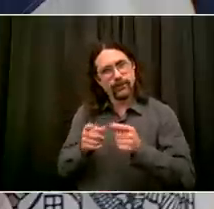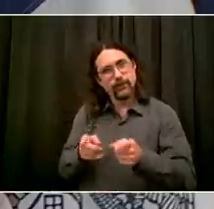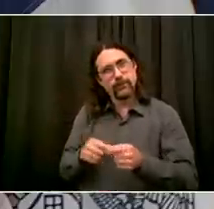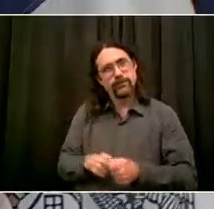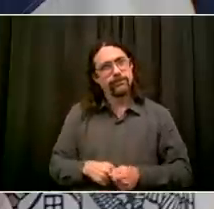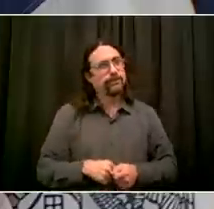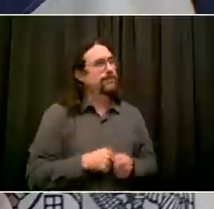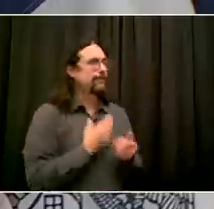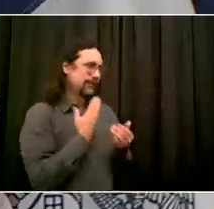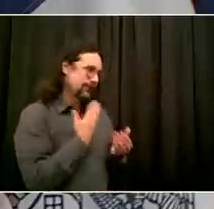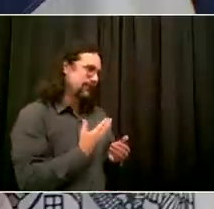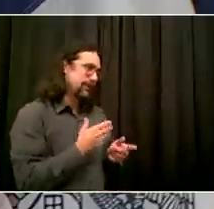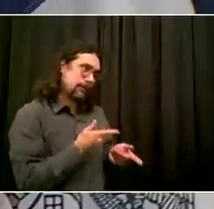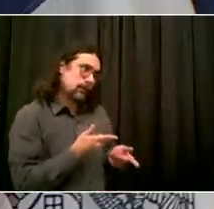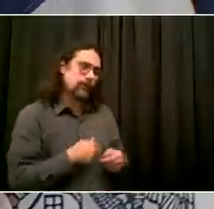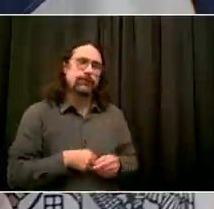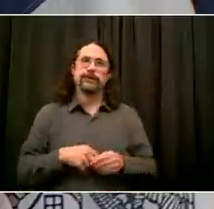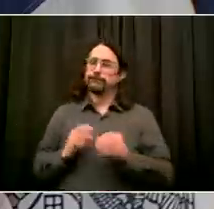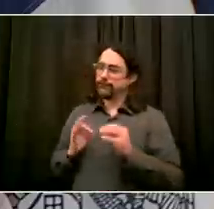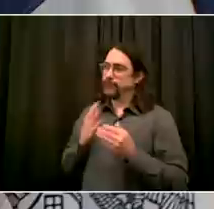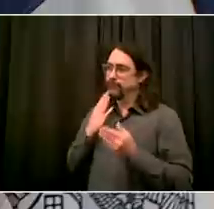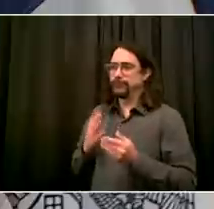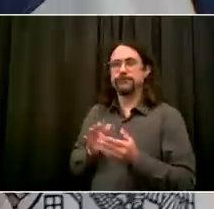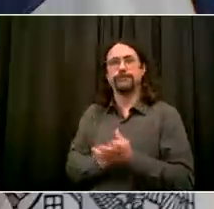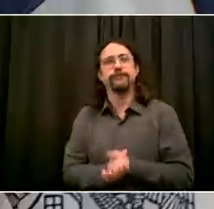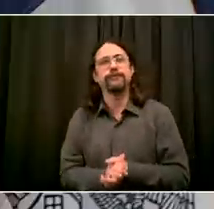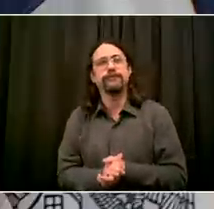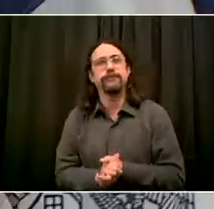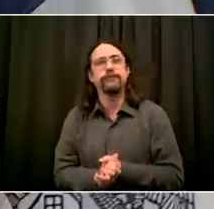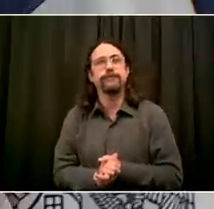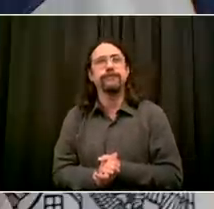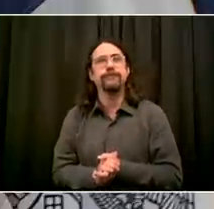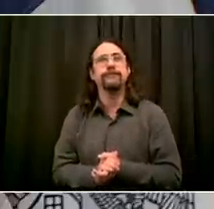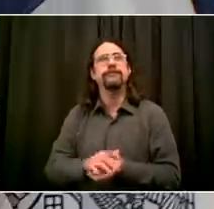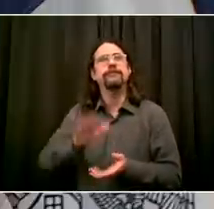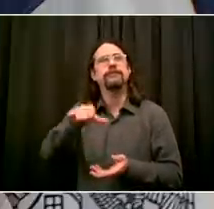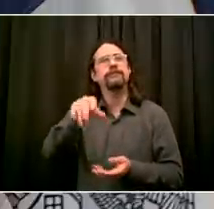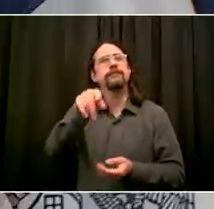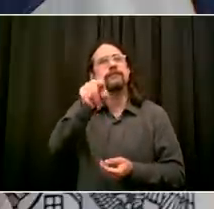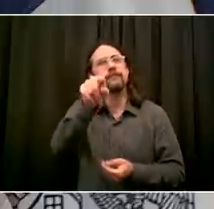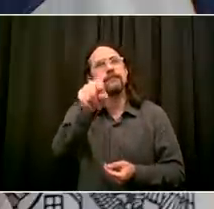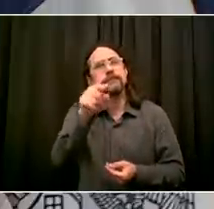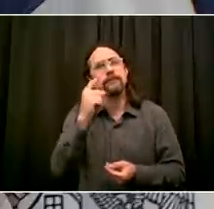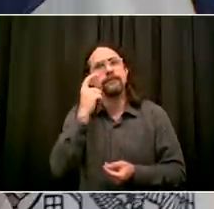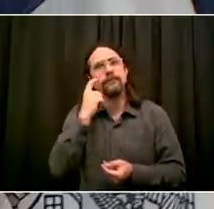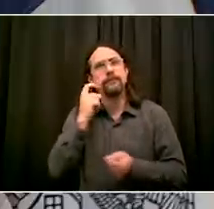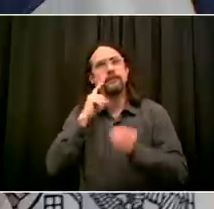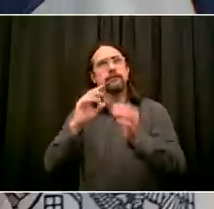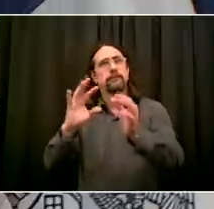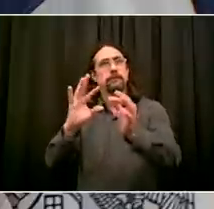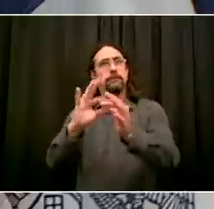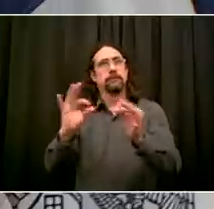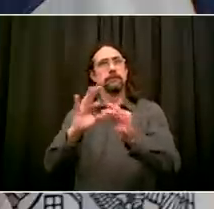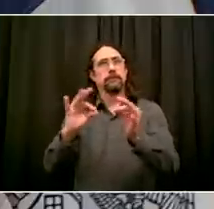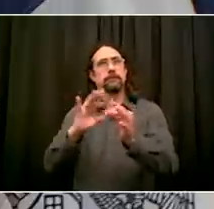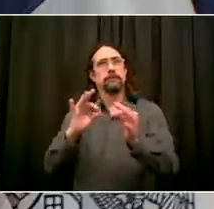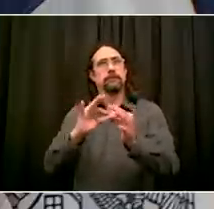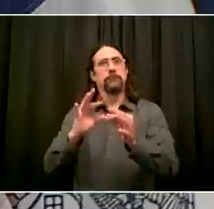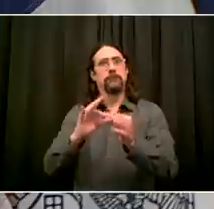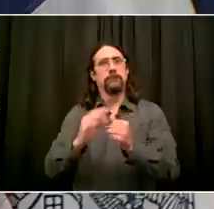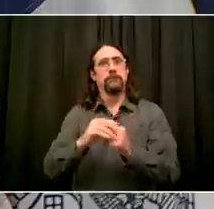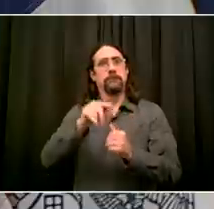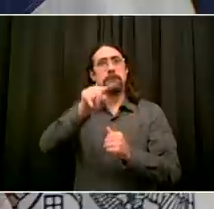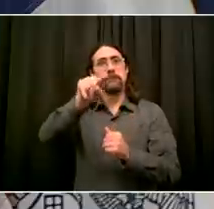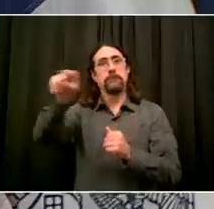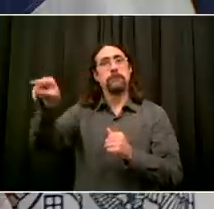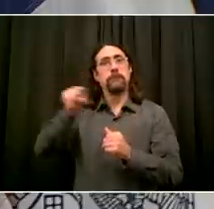non-essential businesses might be closed for a few weeks. What criteria will you use to